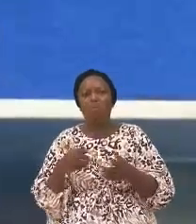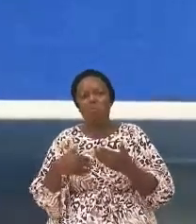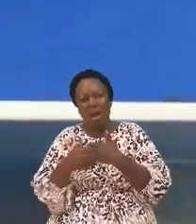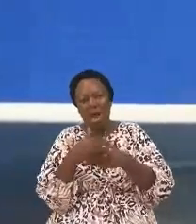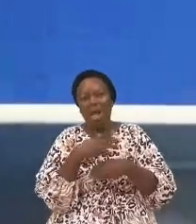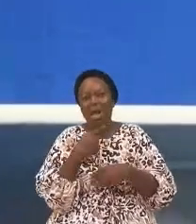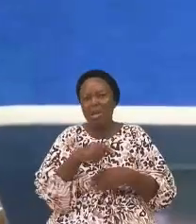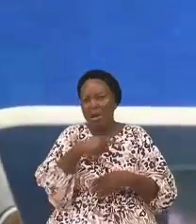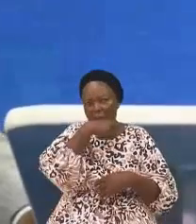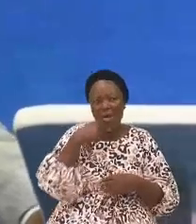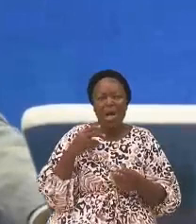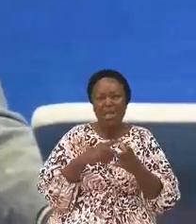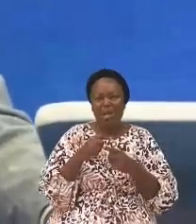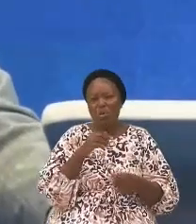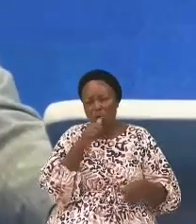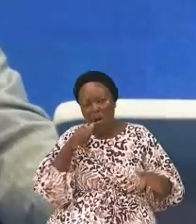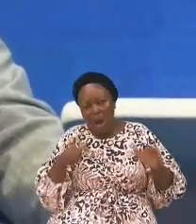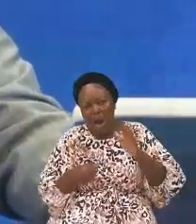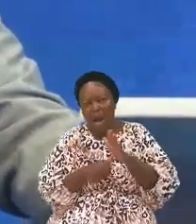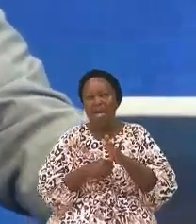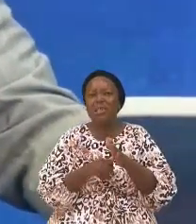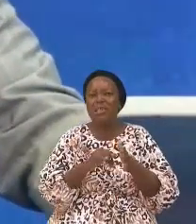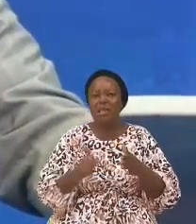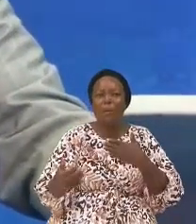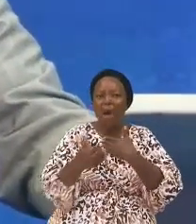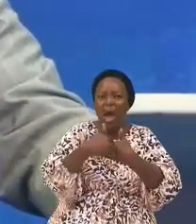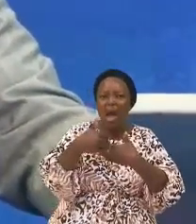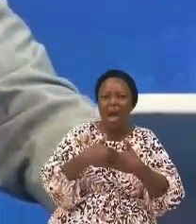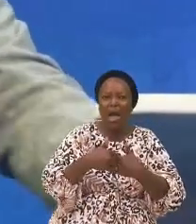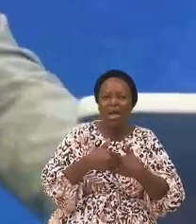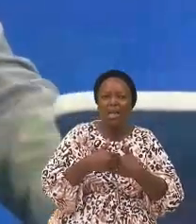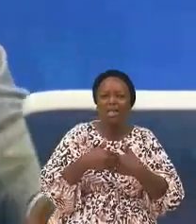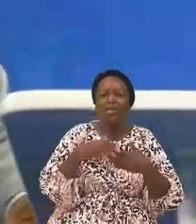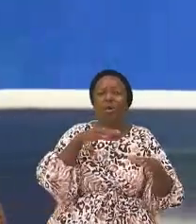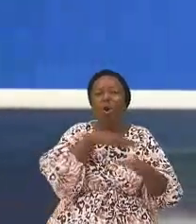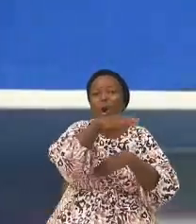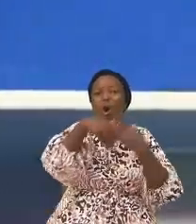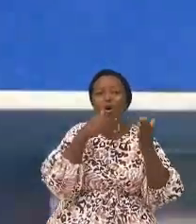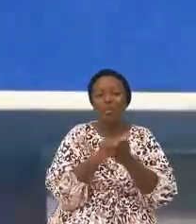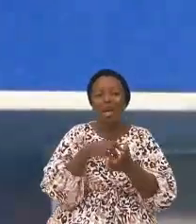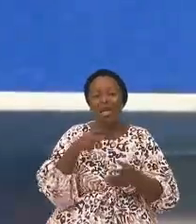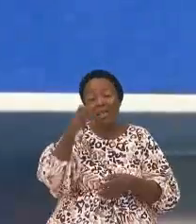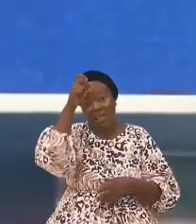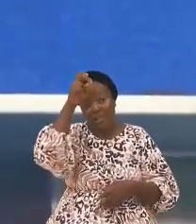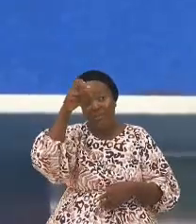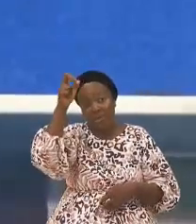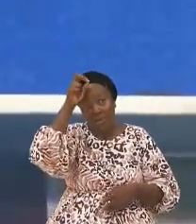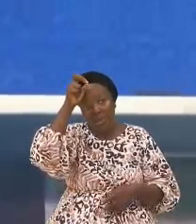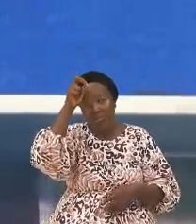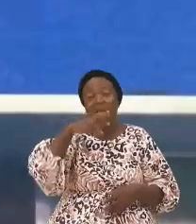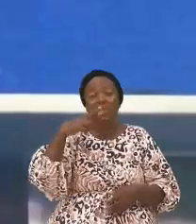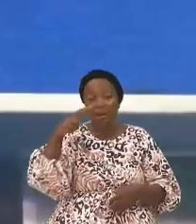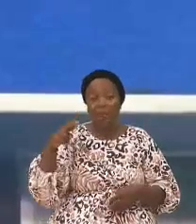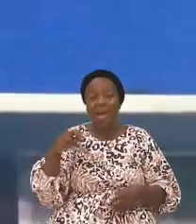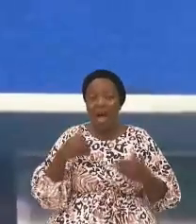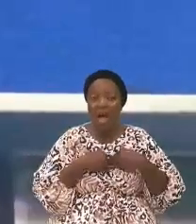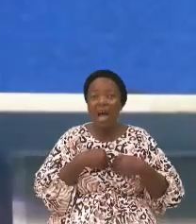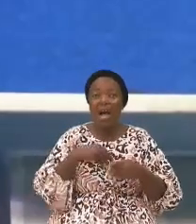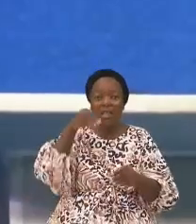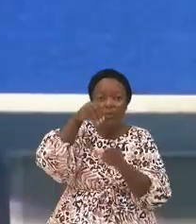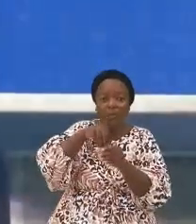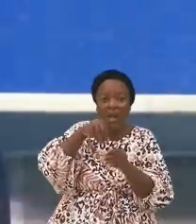hiding behind a tree or behind the bush. You'll be hiding behind all that